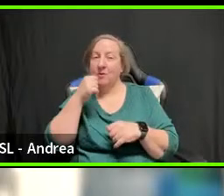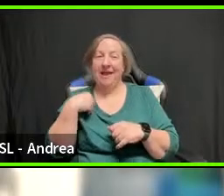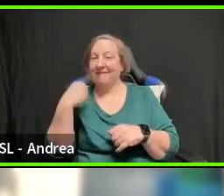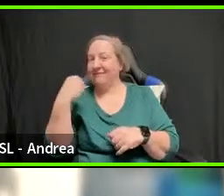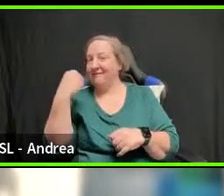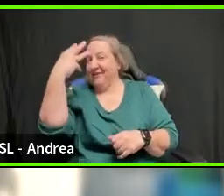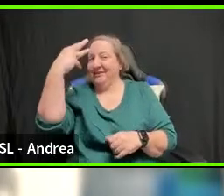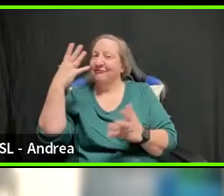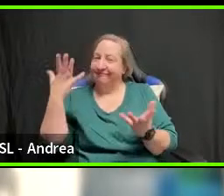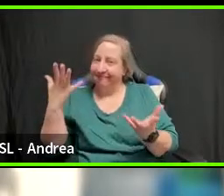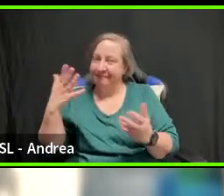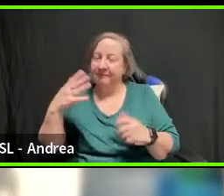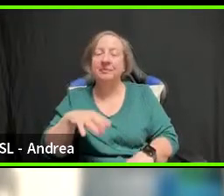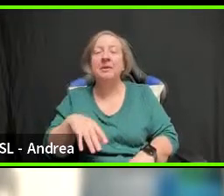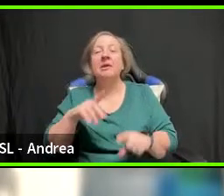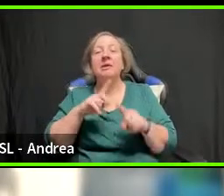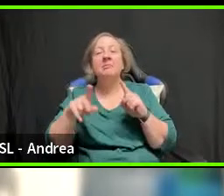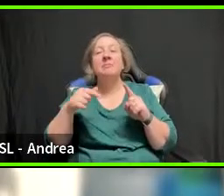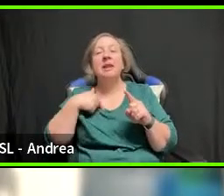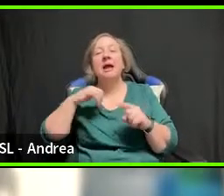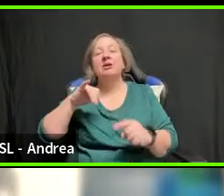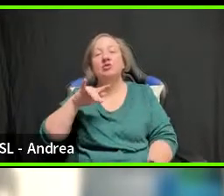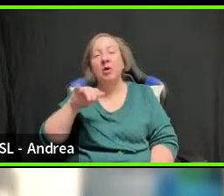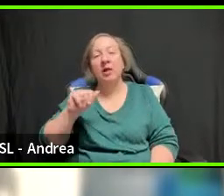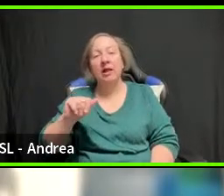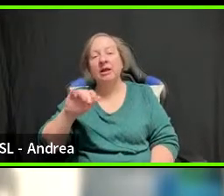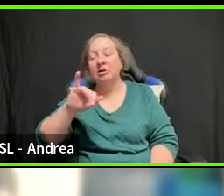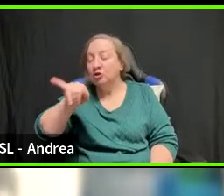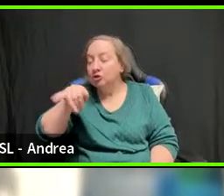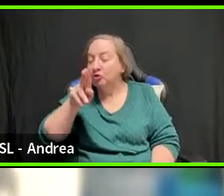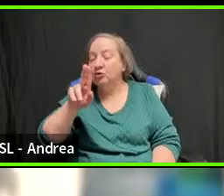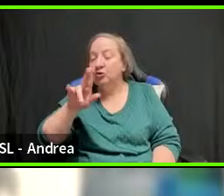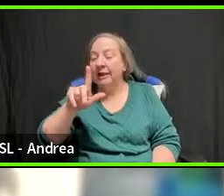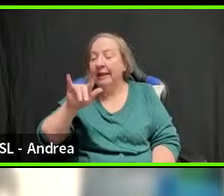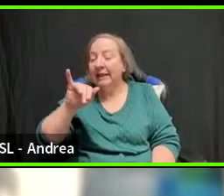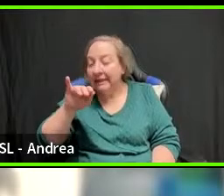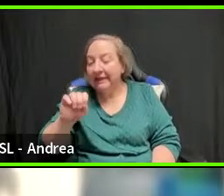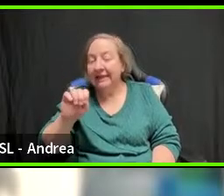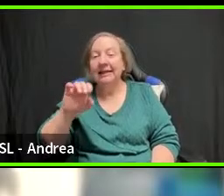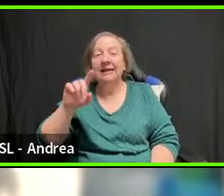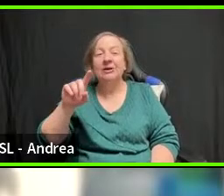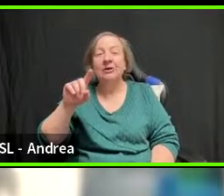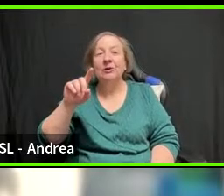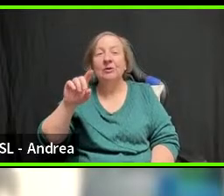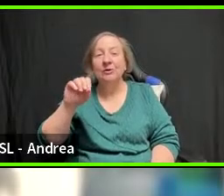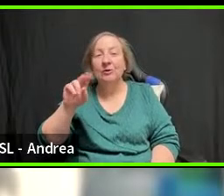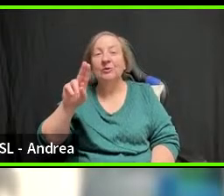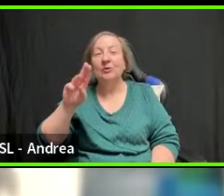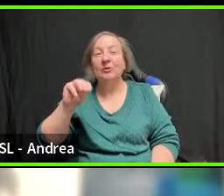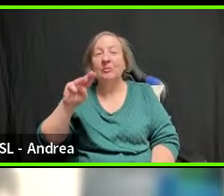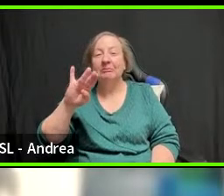video on, but my name is Julie Dumbia, and I represent I'm